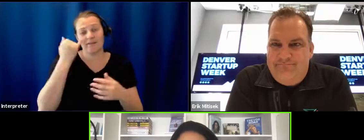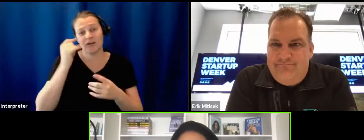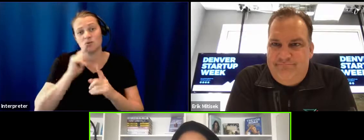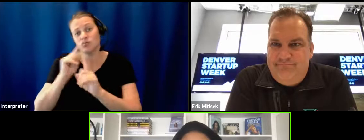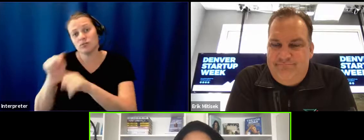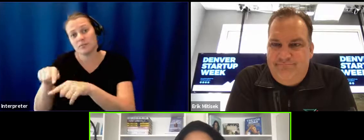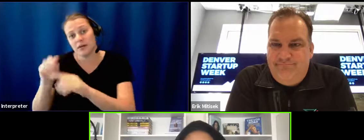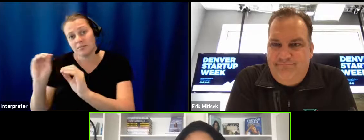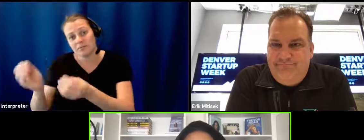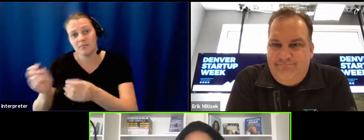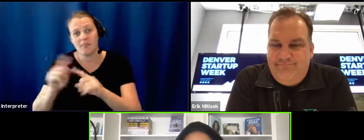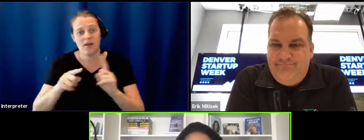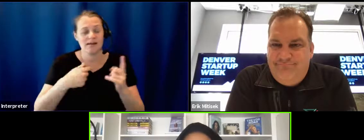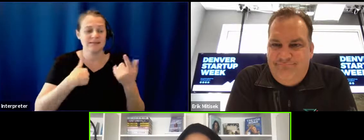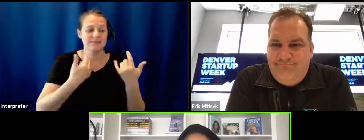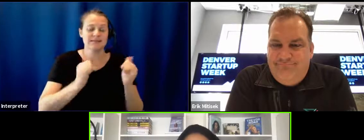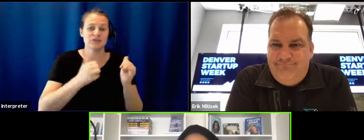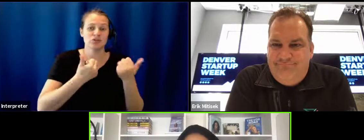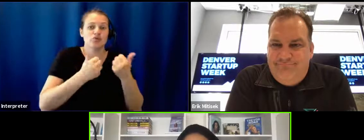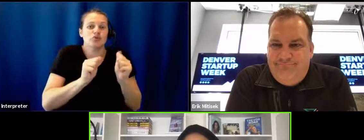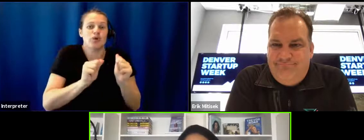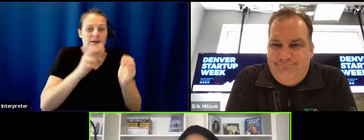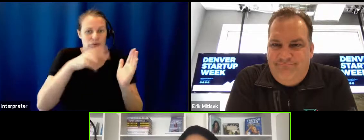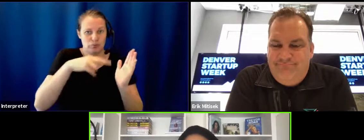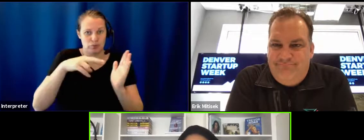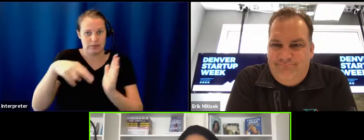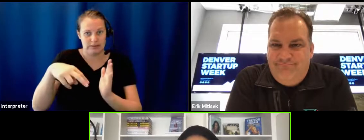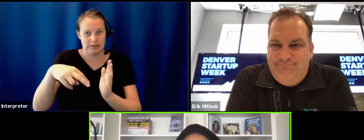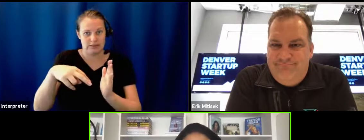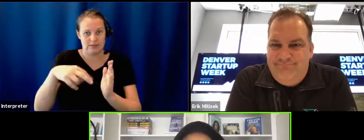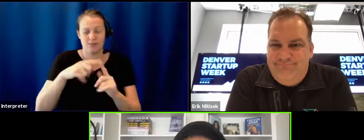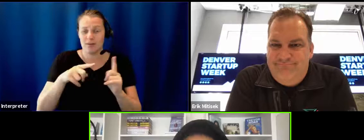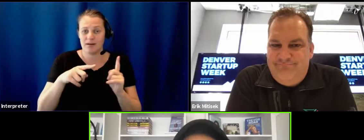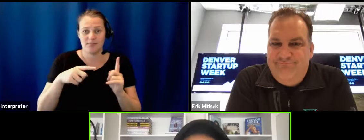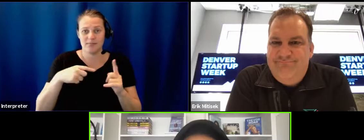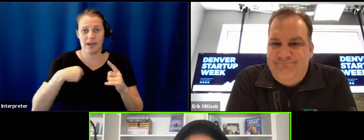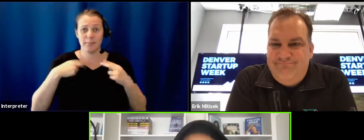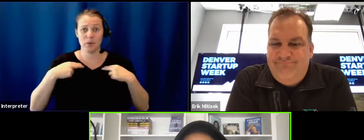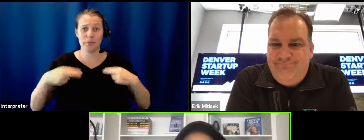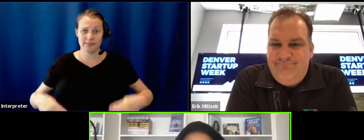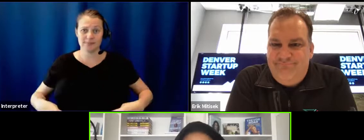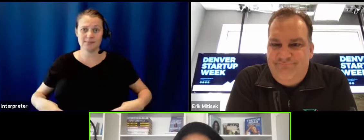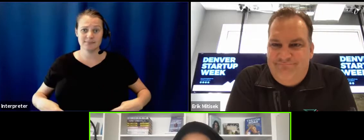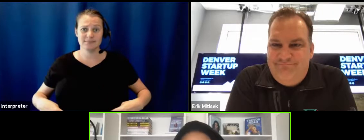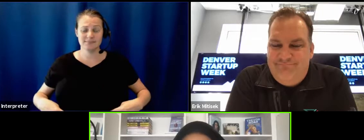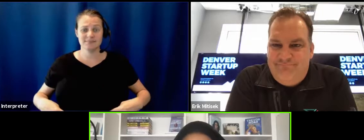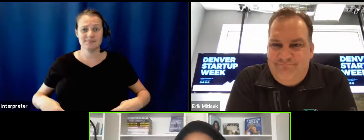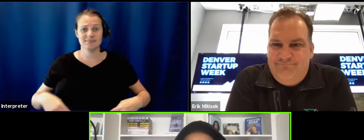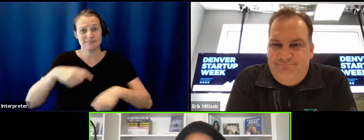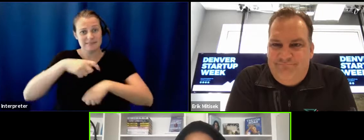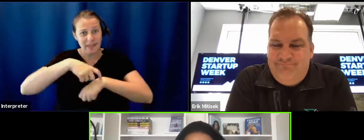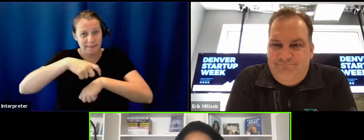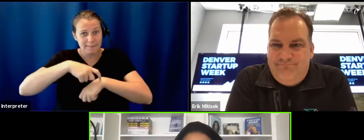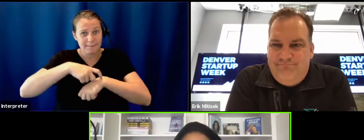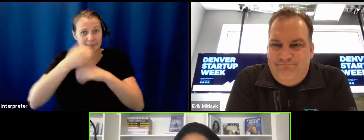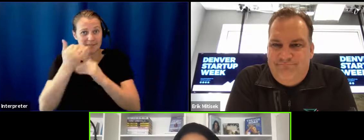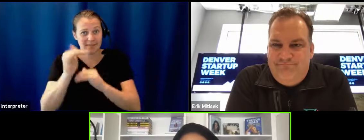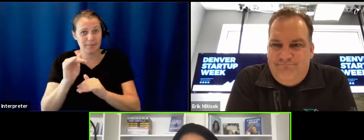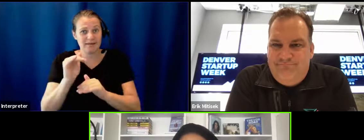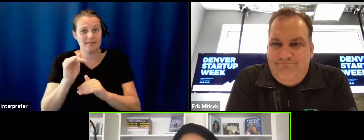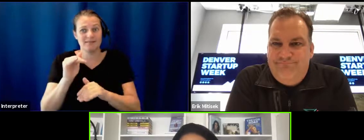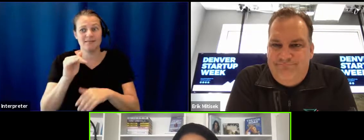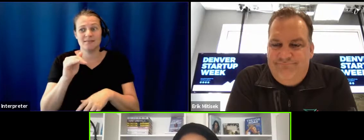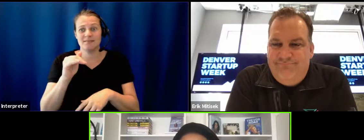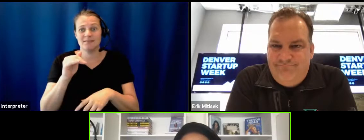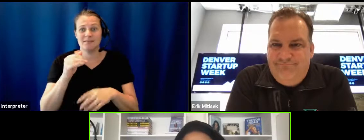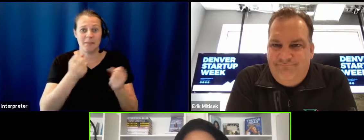have it. But I do what I can as the human that I am with the time that I have, knowing how many things I